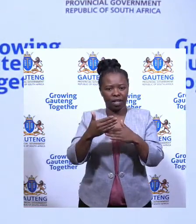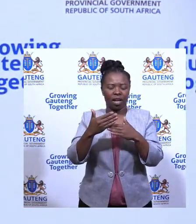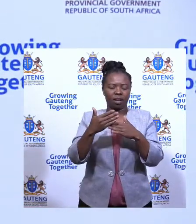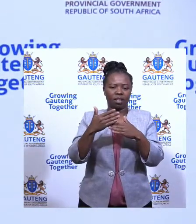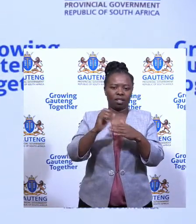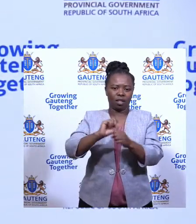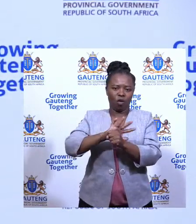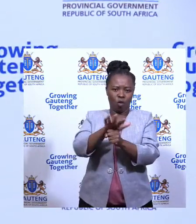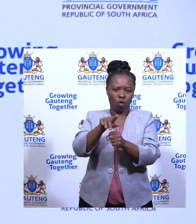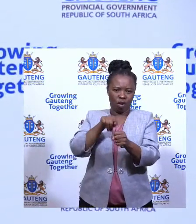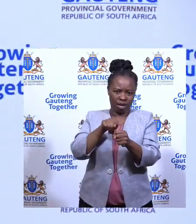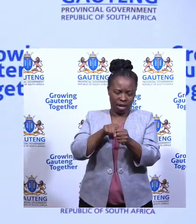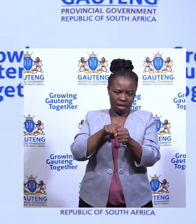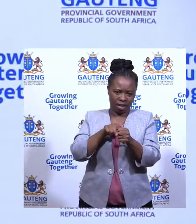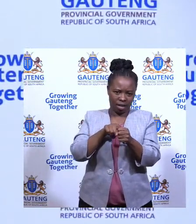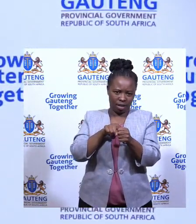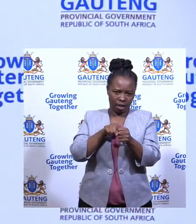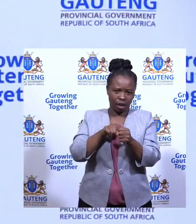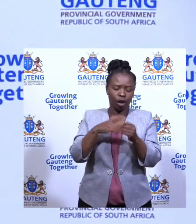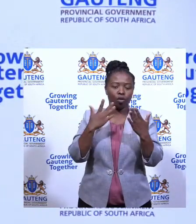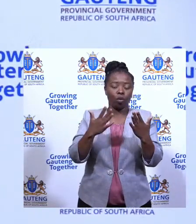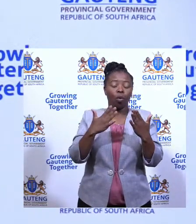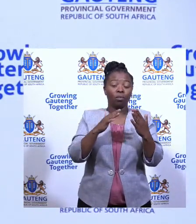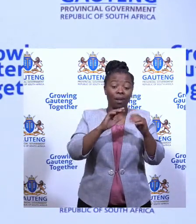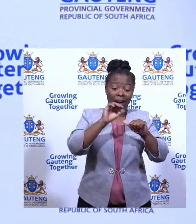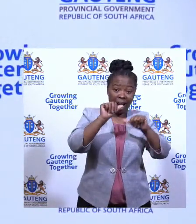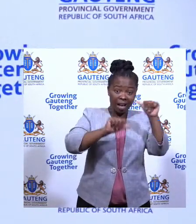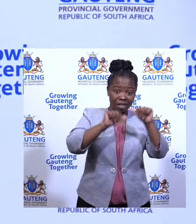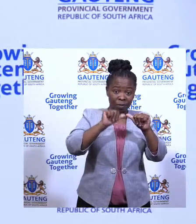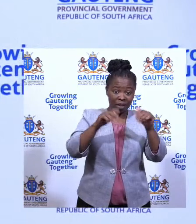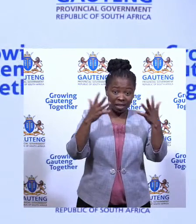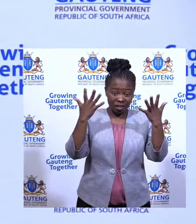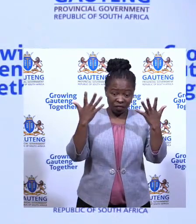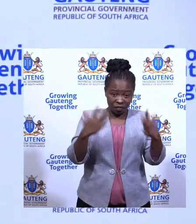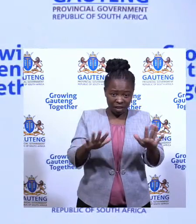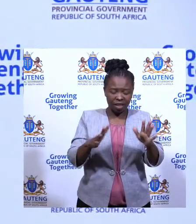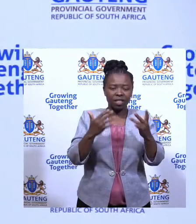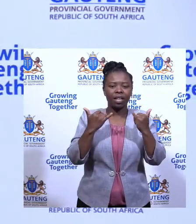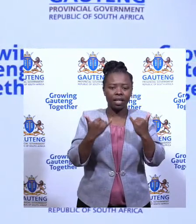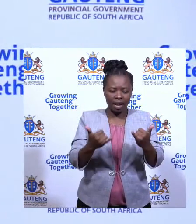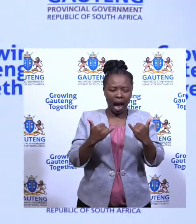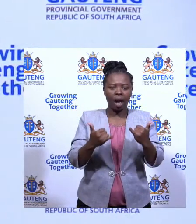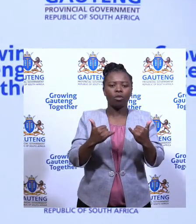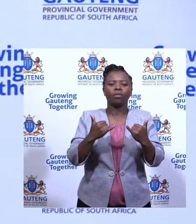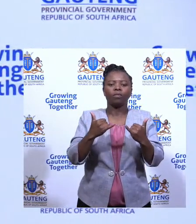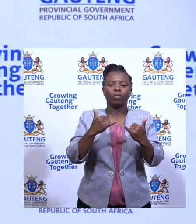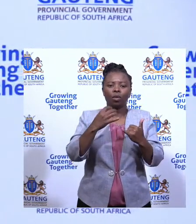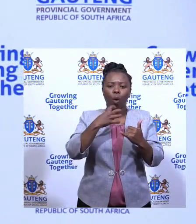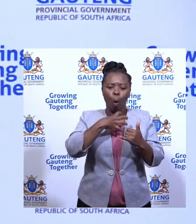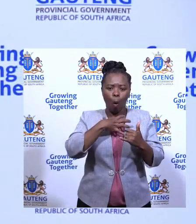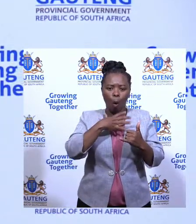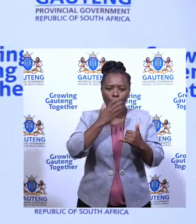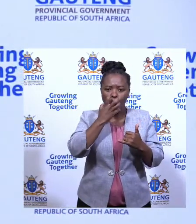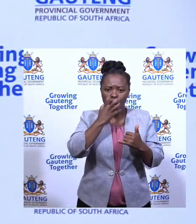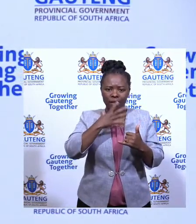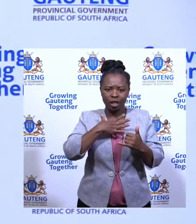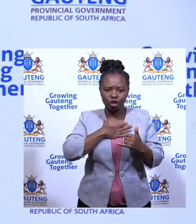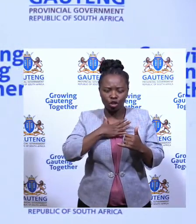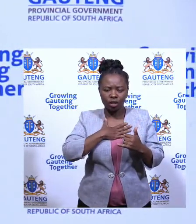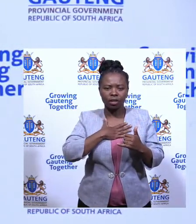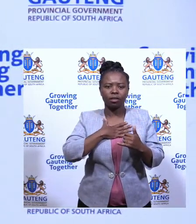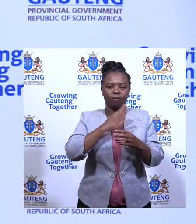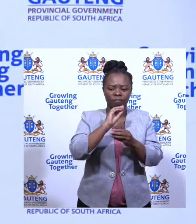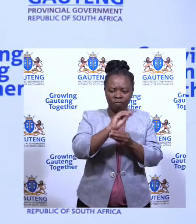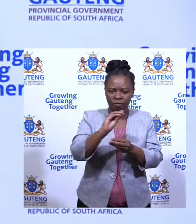Also, we've done the assessment, and we are busy with executing the oxygen and medical air, as well